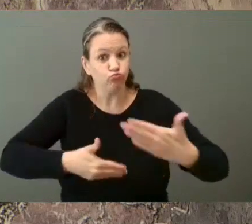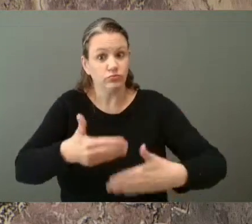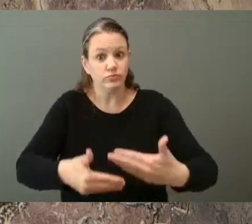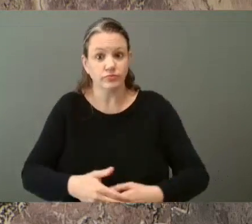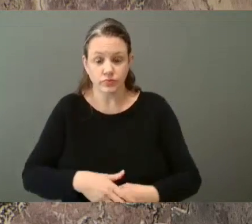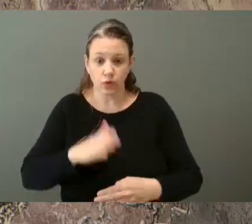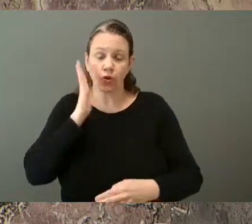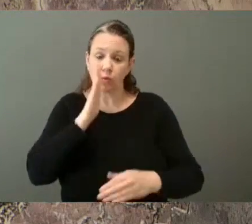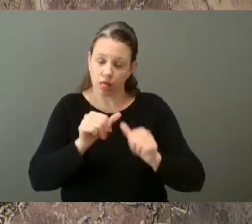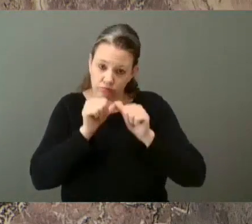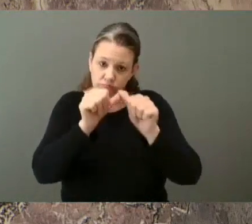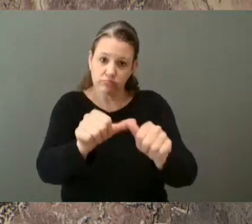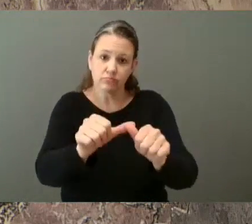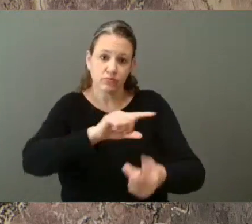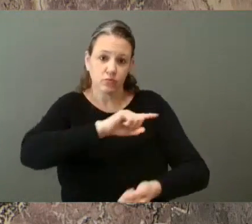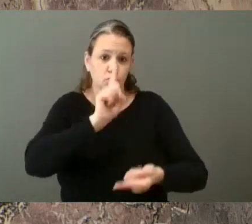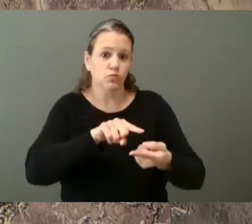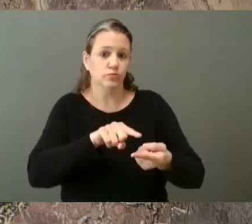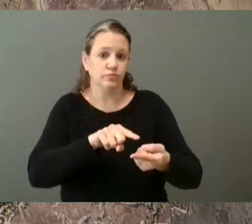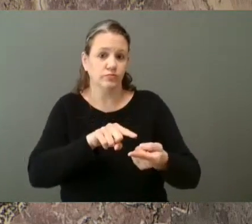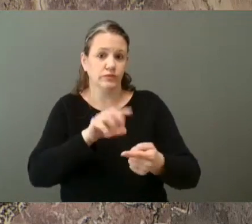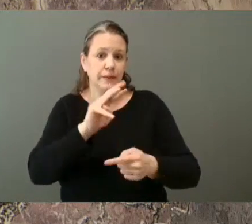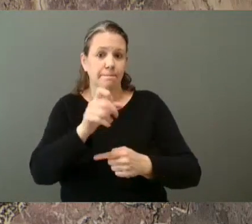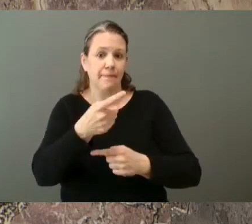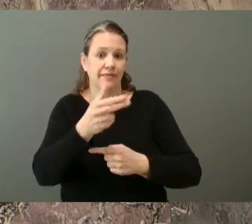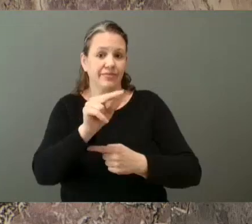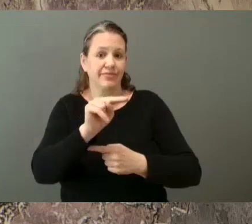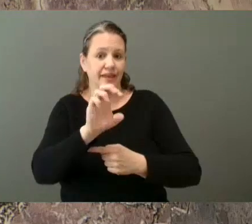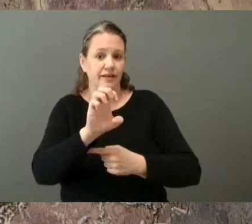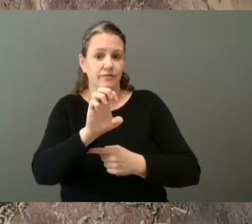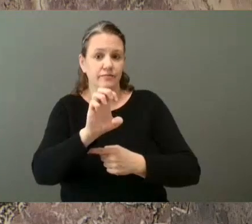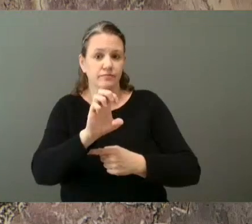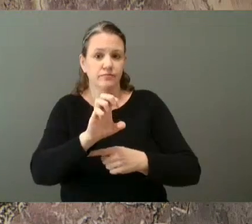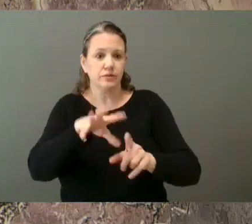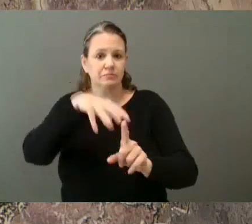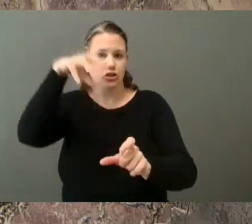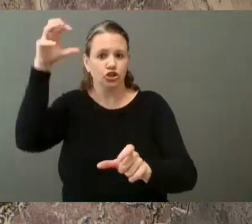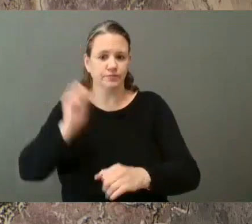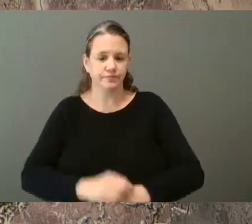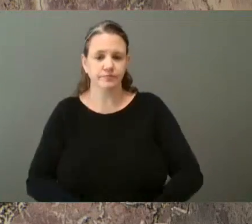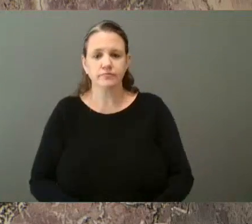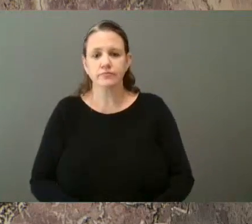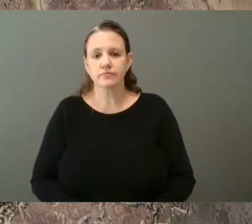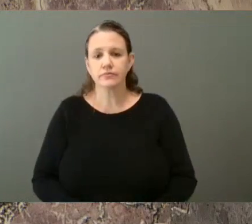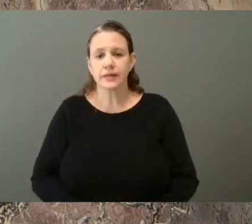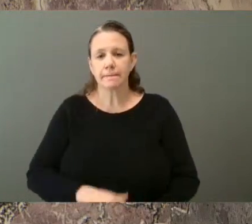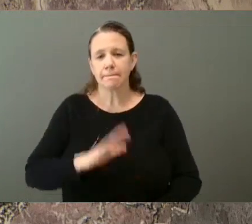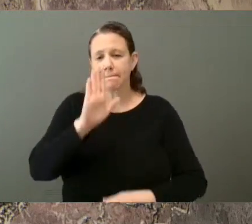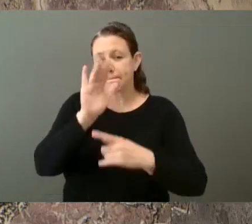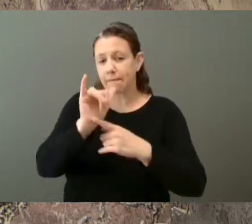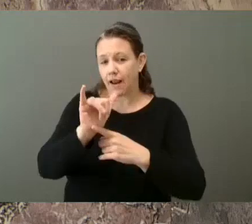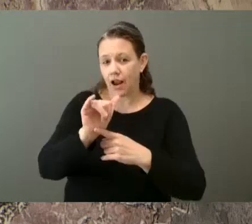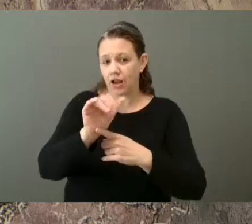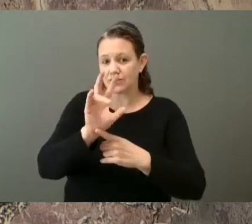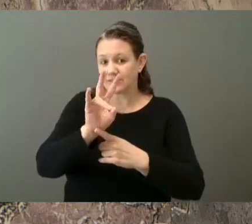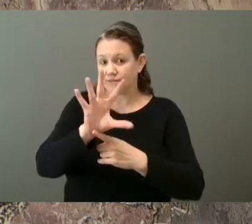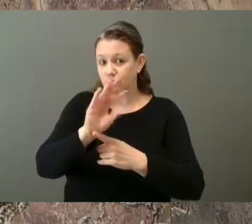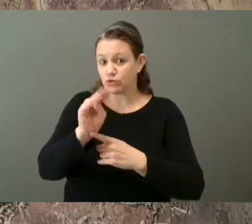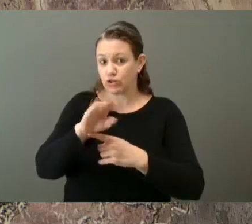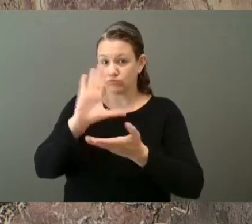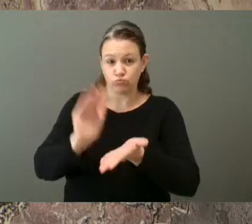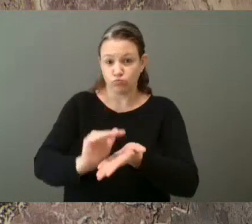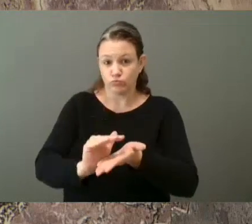gas sector by 75% by 2030. We have a rich and vibrant system of both permitting